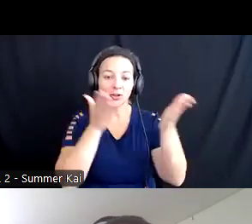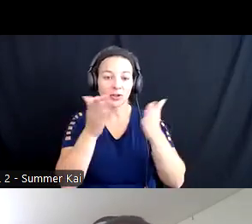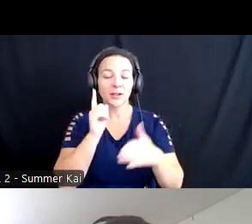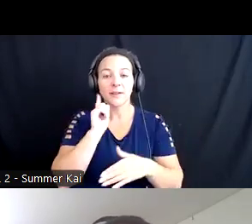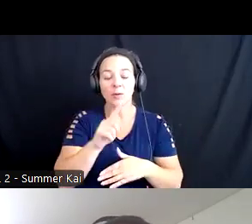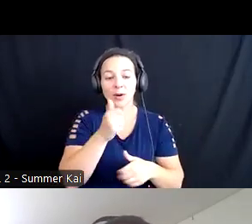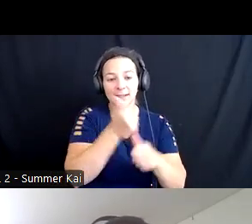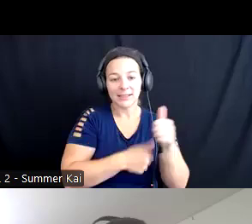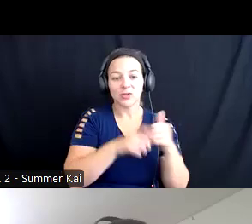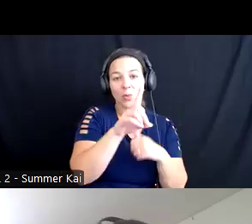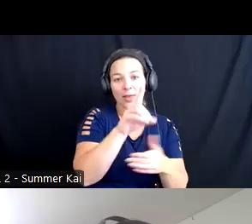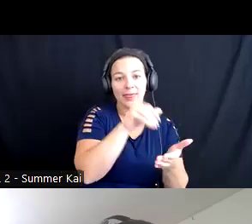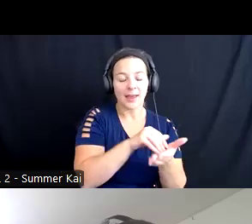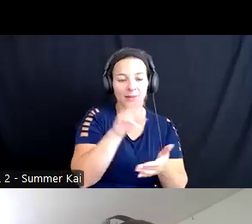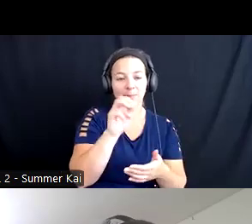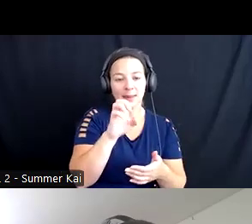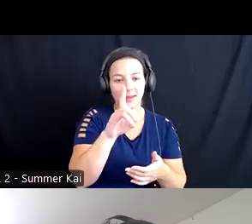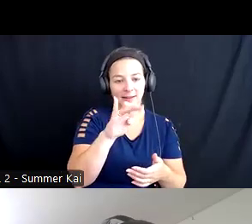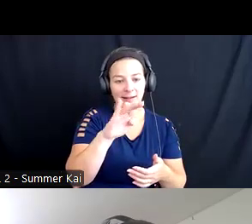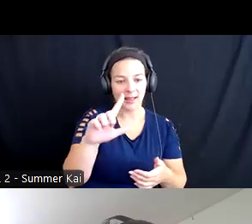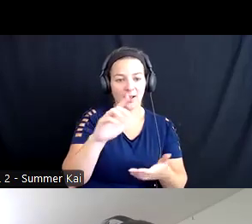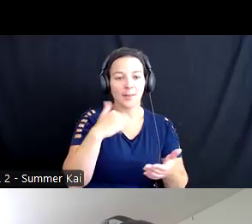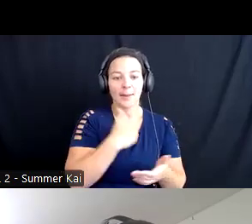Medi-Cal members.